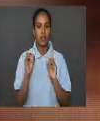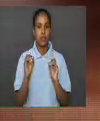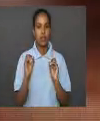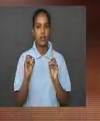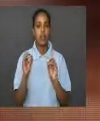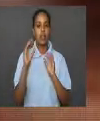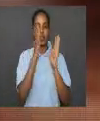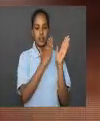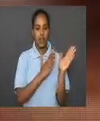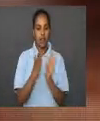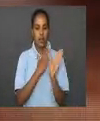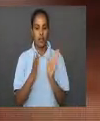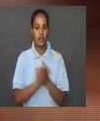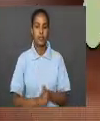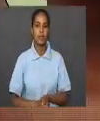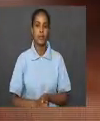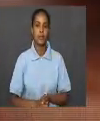Students, let's get ready.